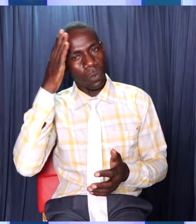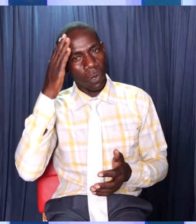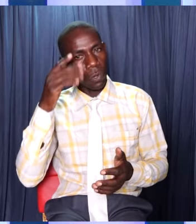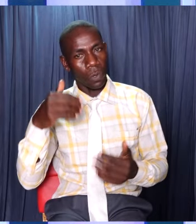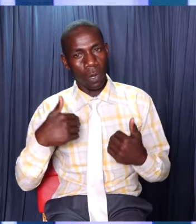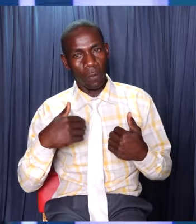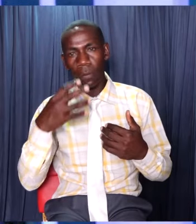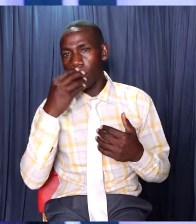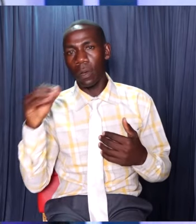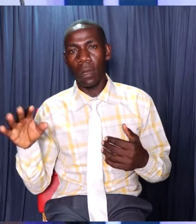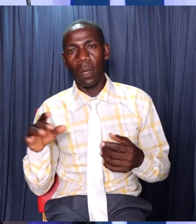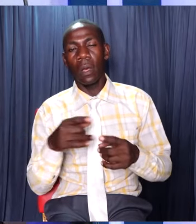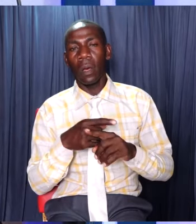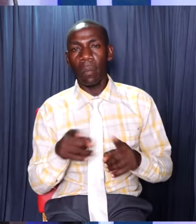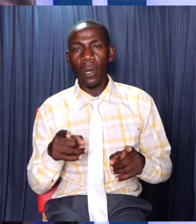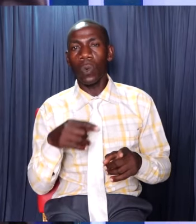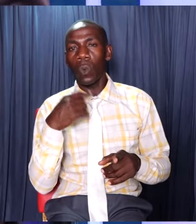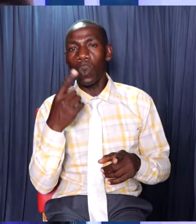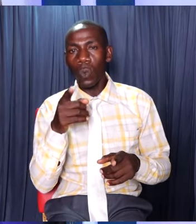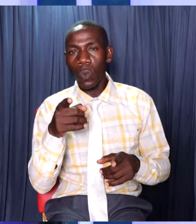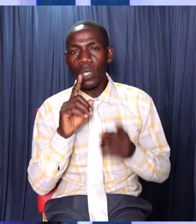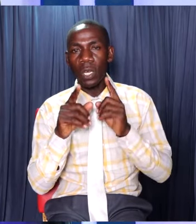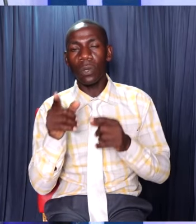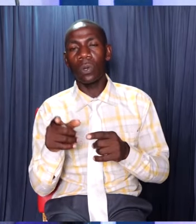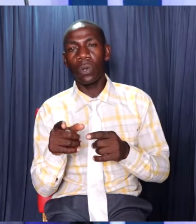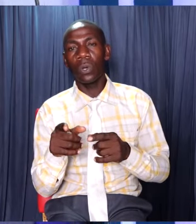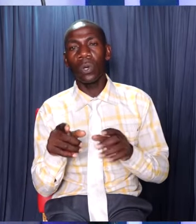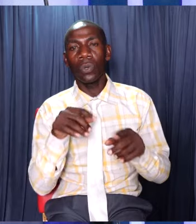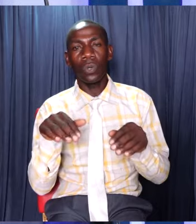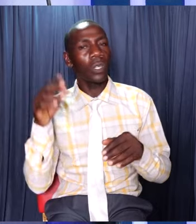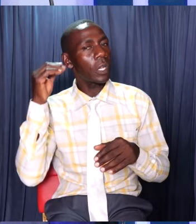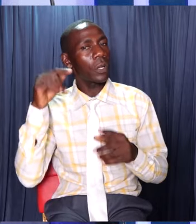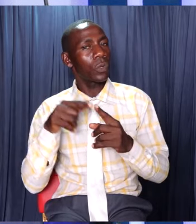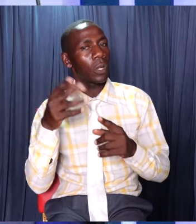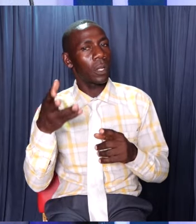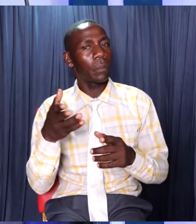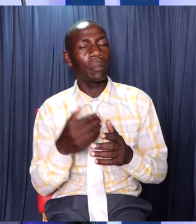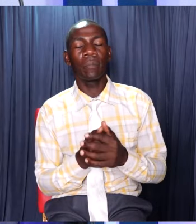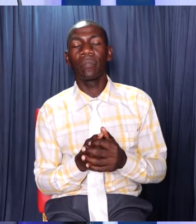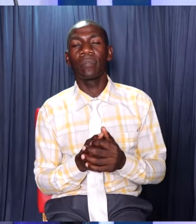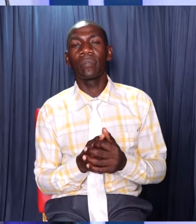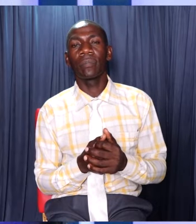It's God who knows whether you have a Lakini curse. Lakini huyu anayekwambia. But I'm telling you him. Je, unamsikiliza? Do you listen to him?